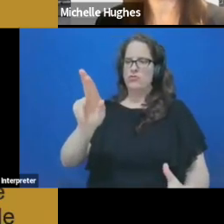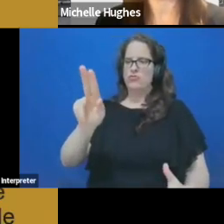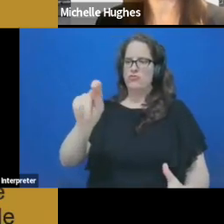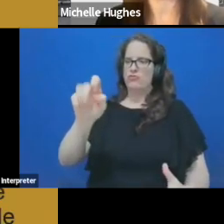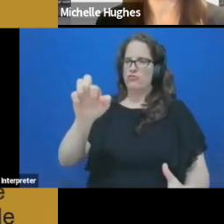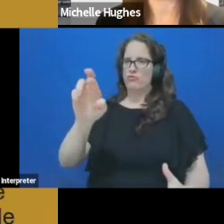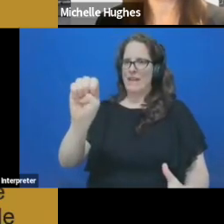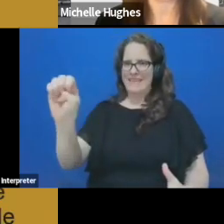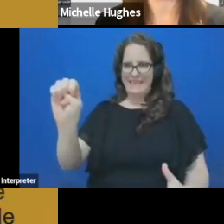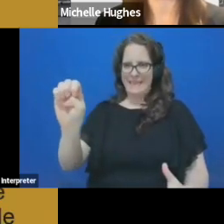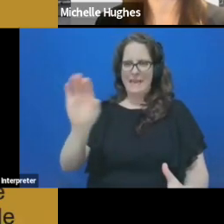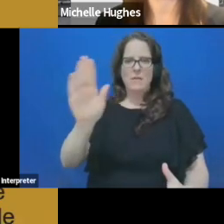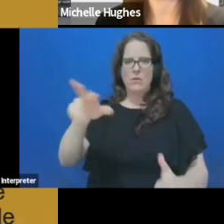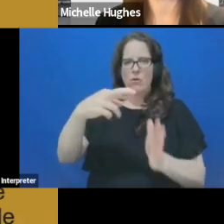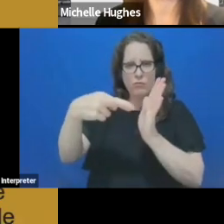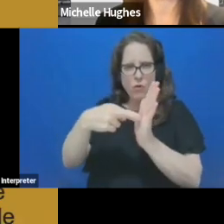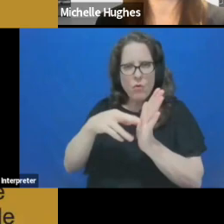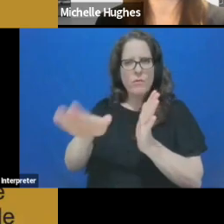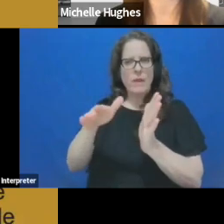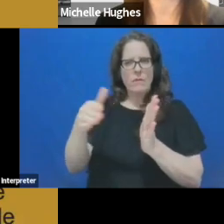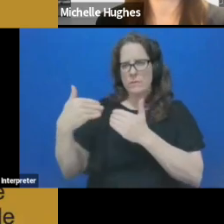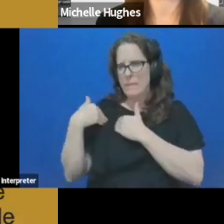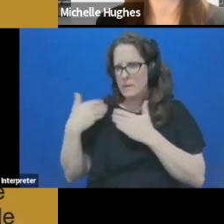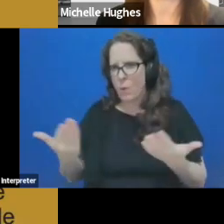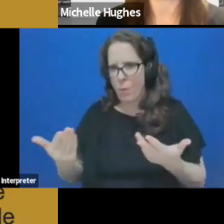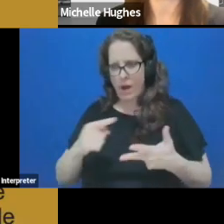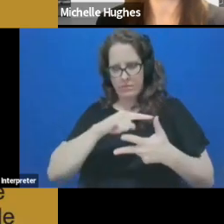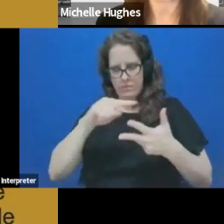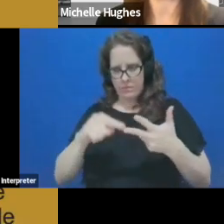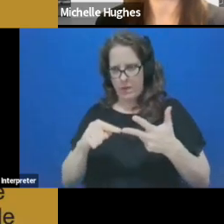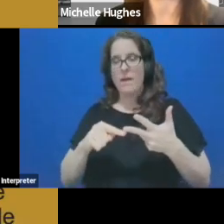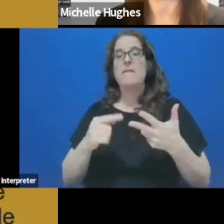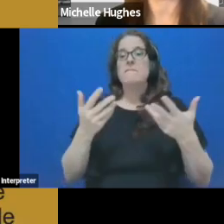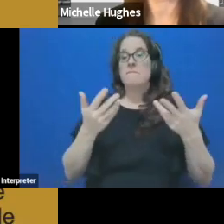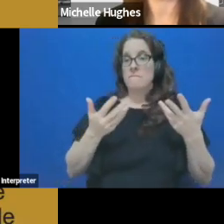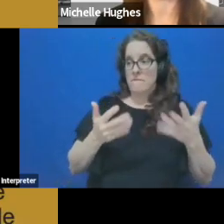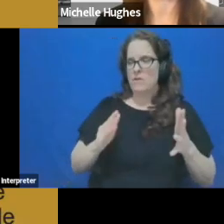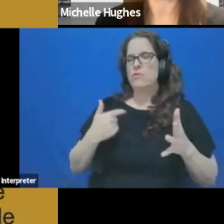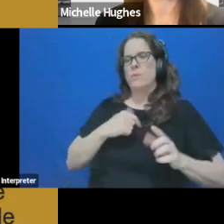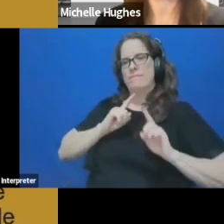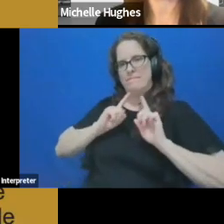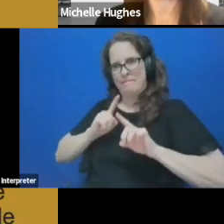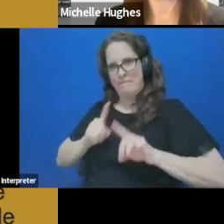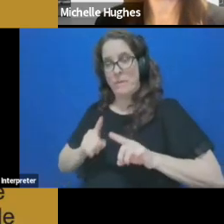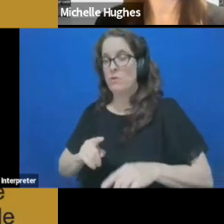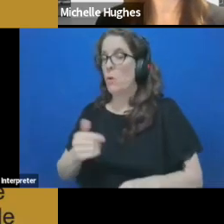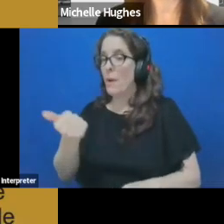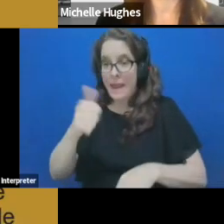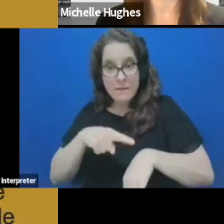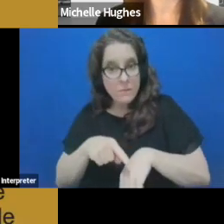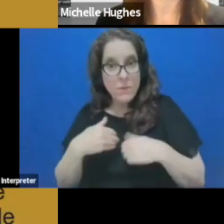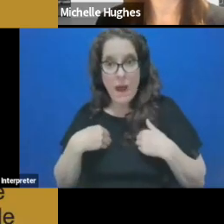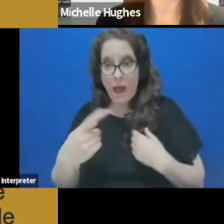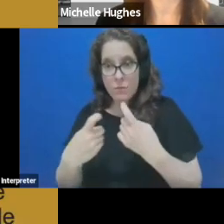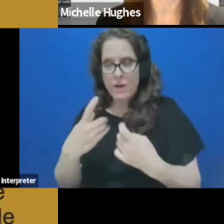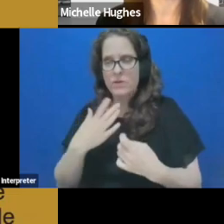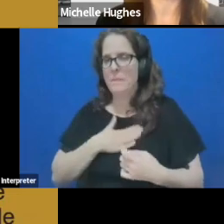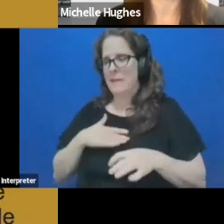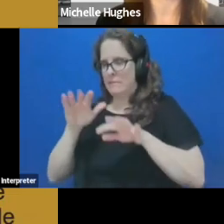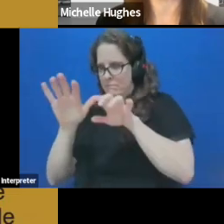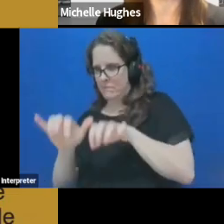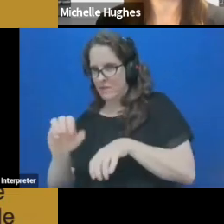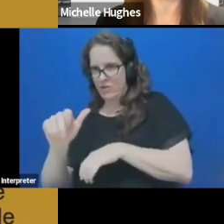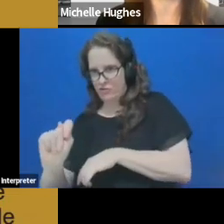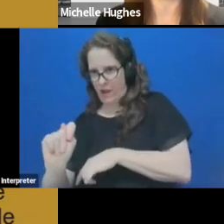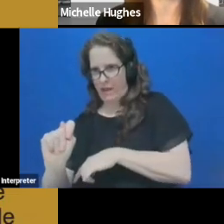for questions at the end, so feel free to submit them via chat as we go. And with that, we can go to the